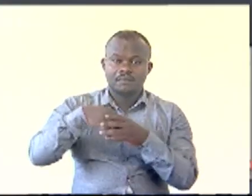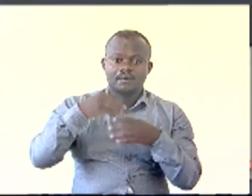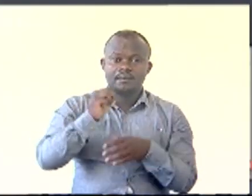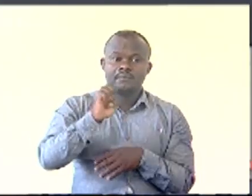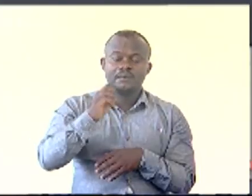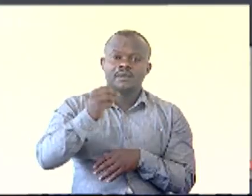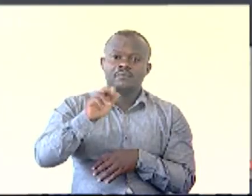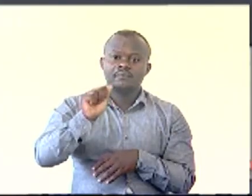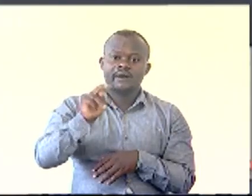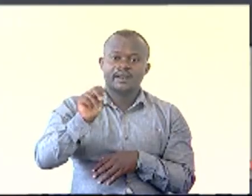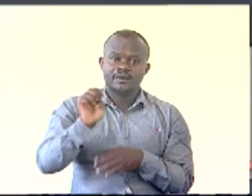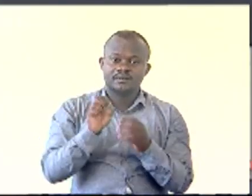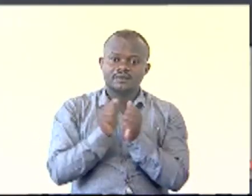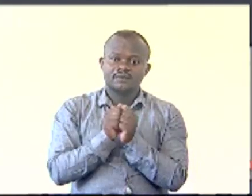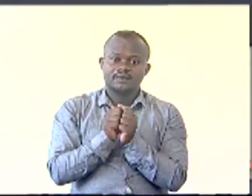Synovial membrane